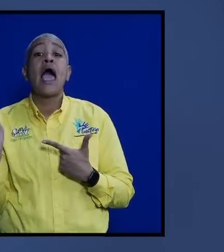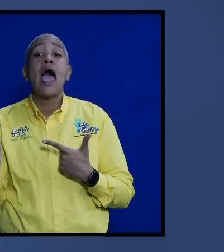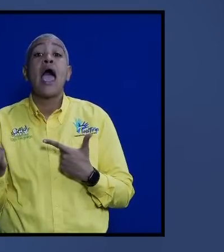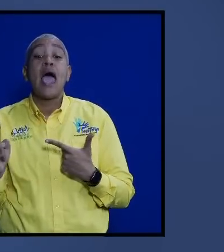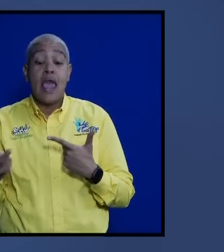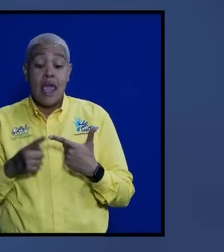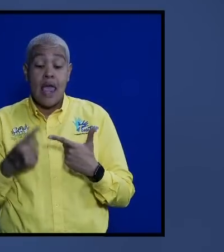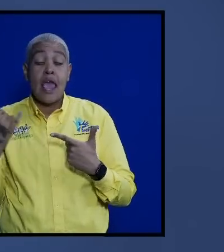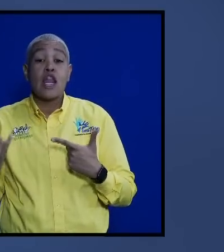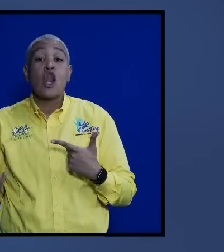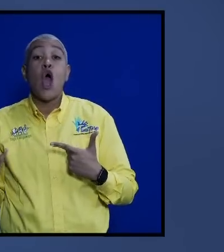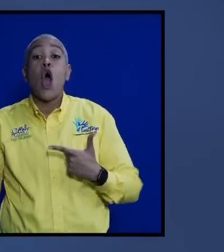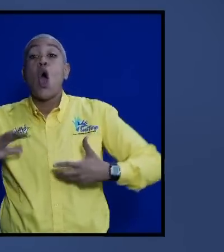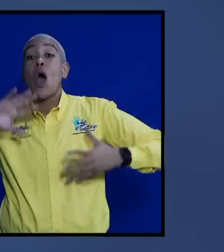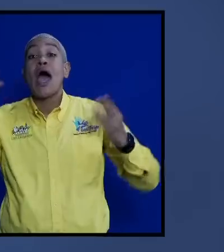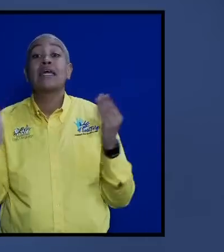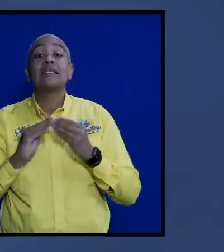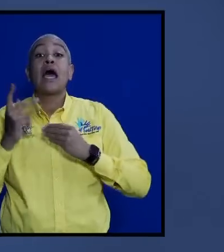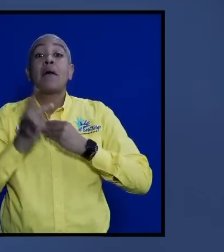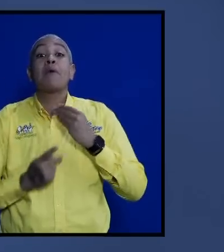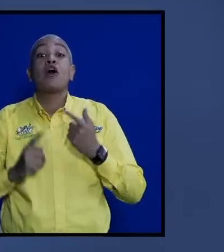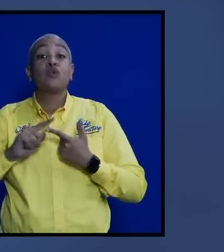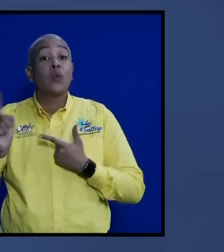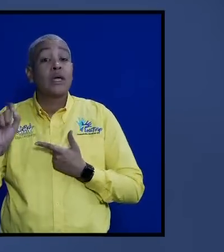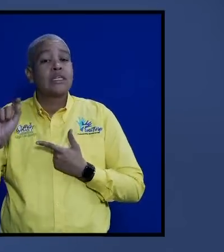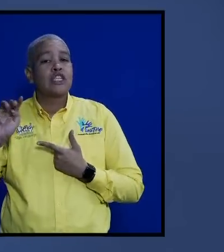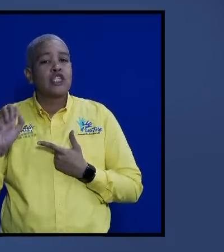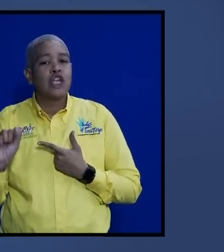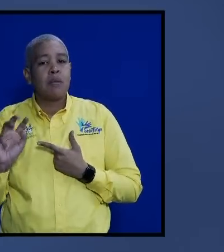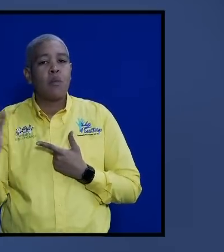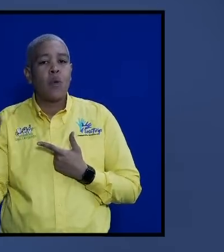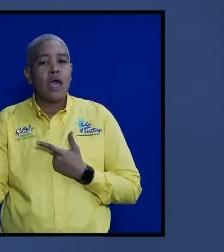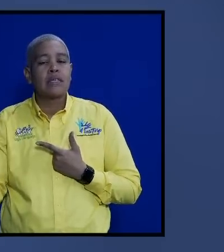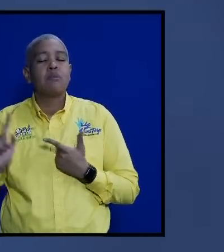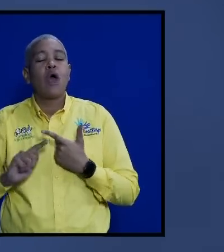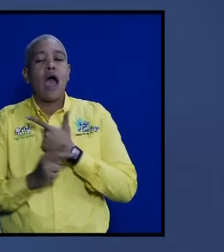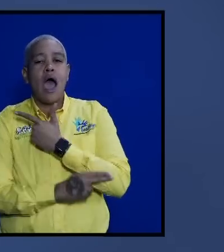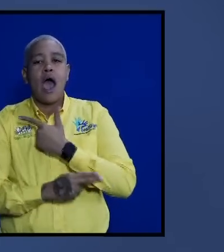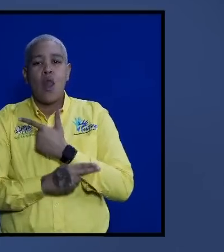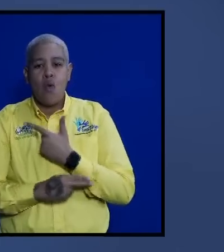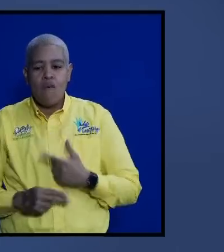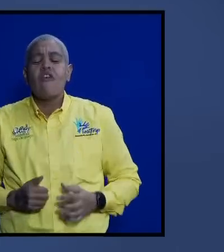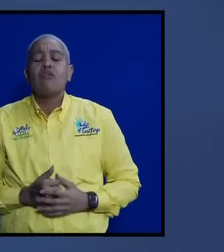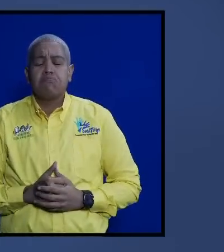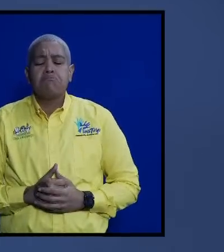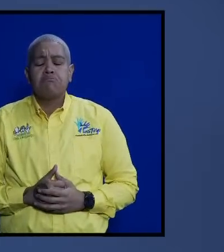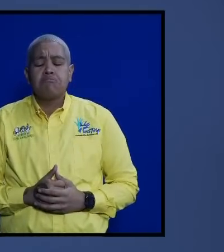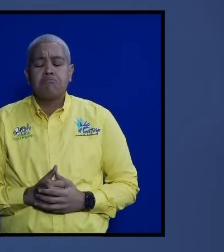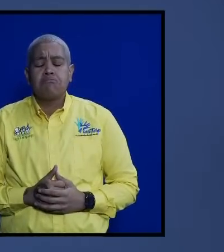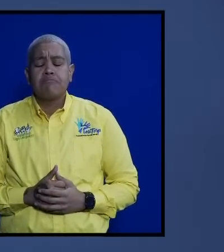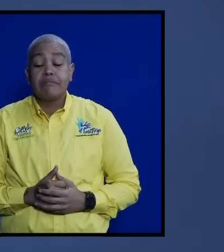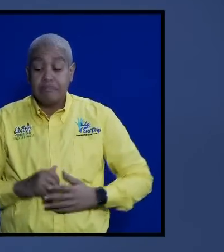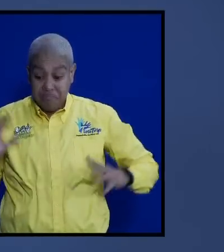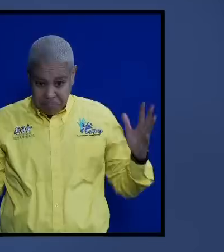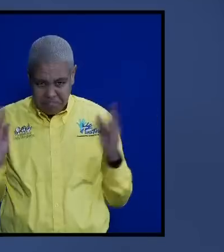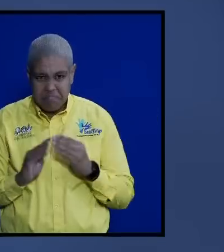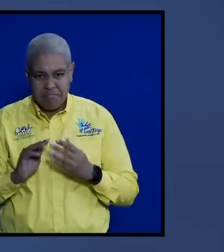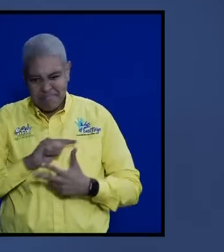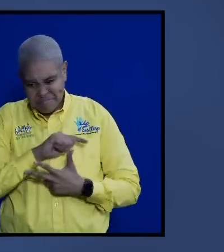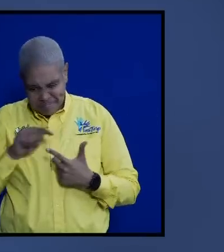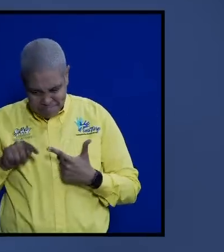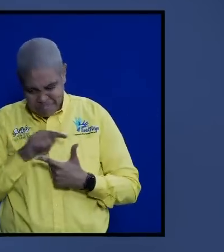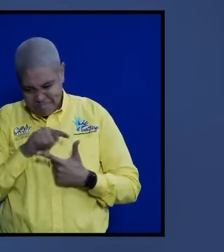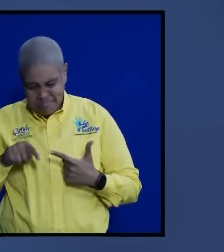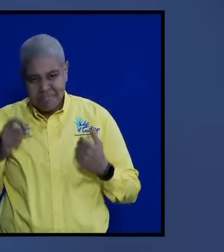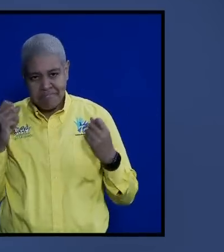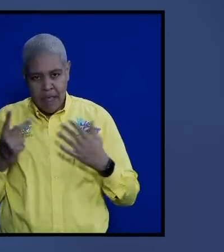is now in the entire parishes of St. James, Westmoreland, and Hanover. The government,